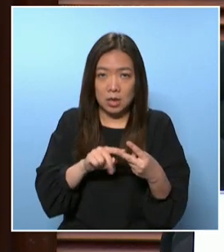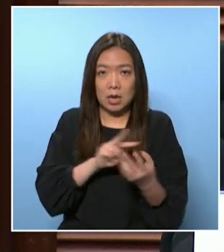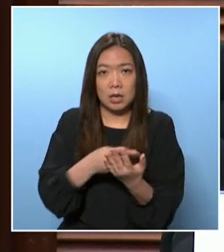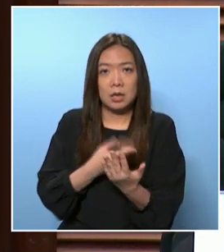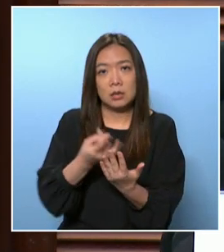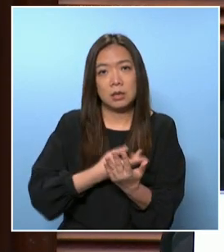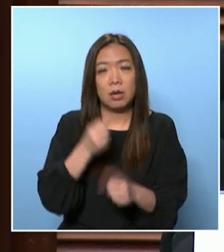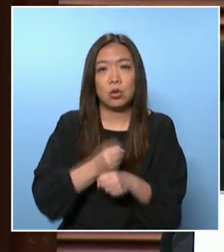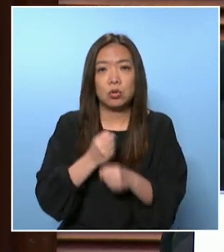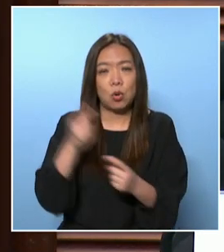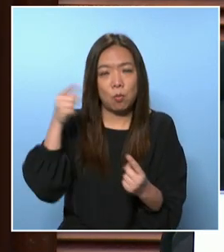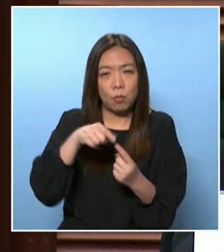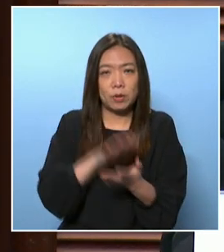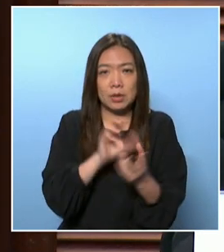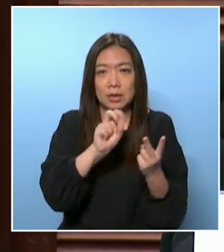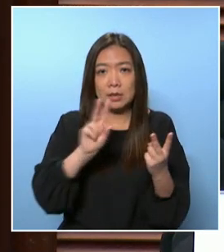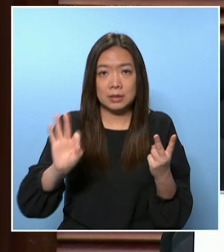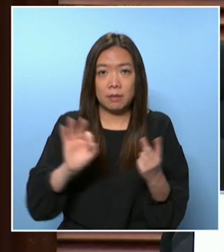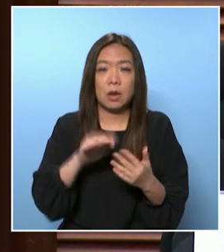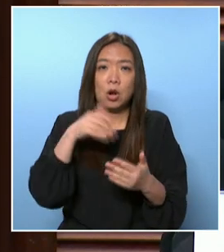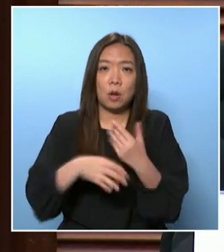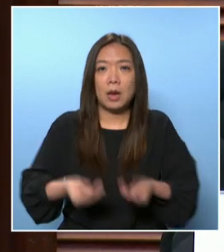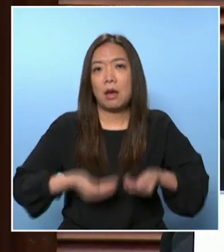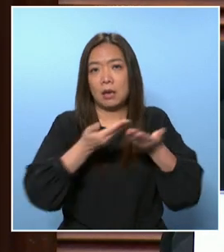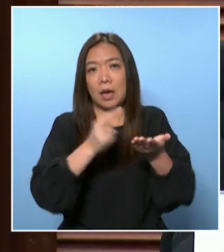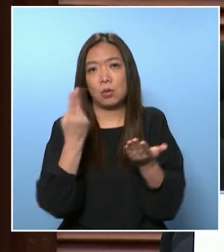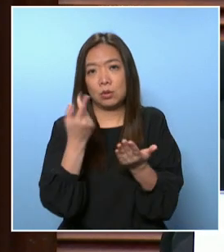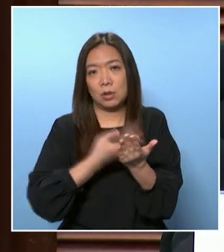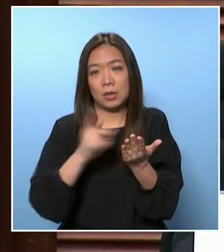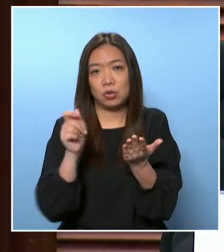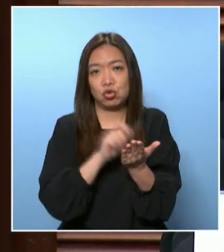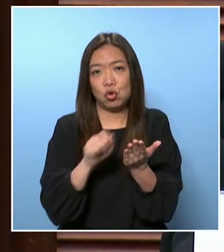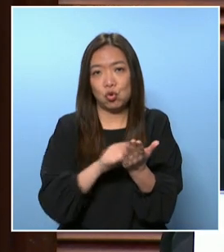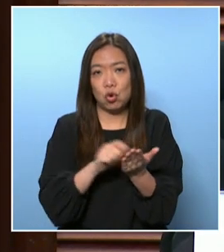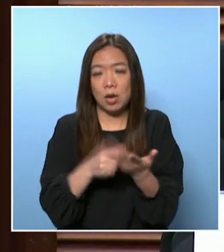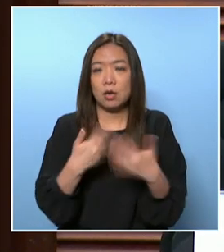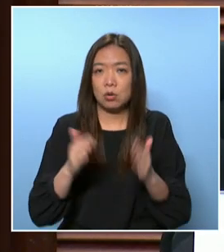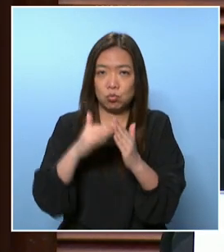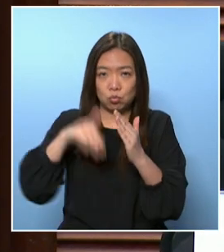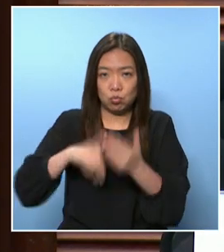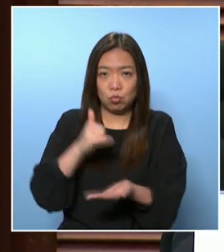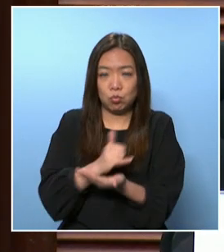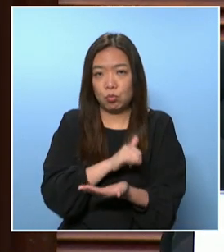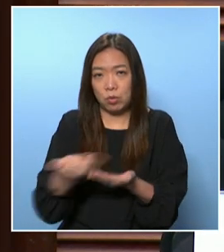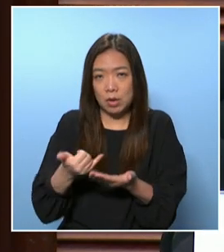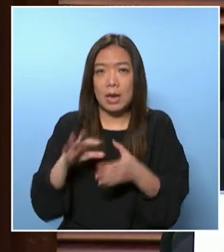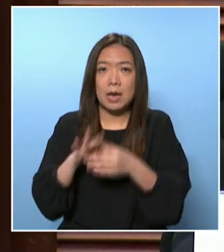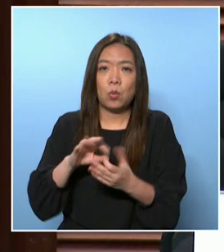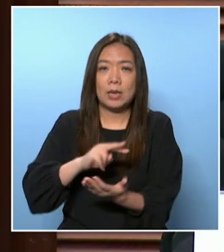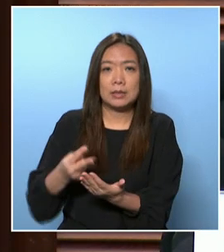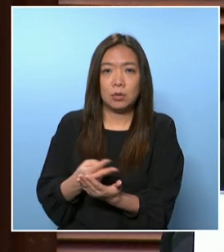is drafting the legislation. We aim to submit the bill to the council in